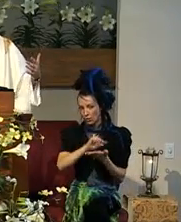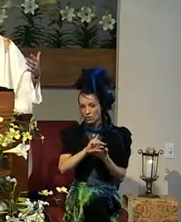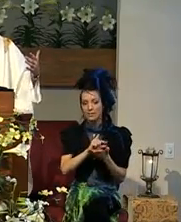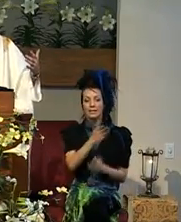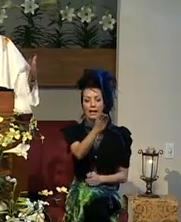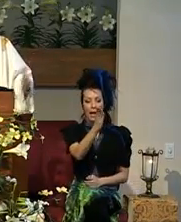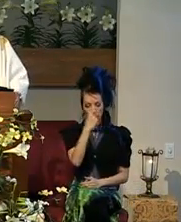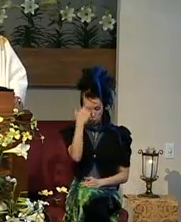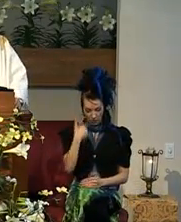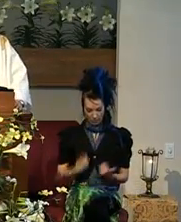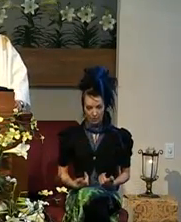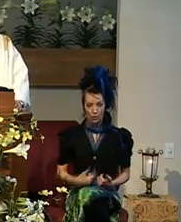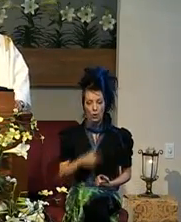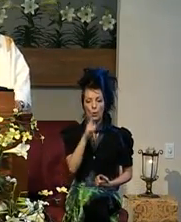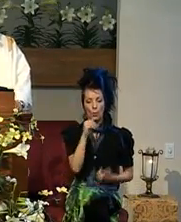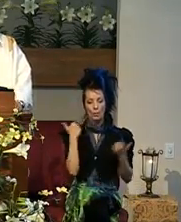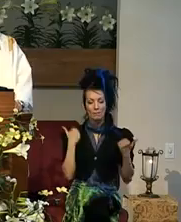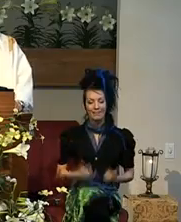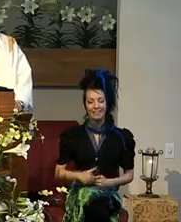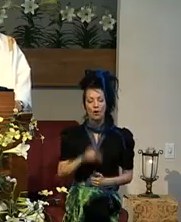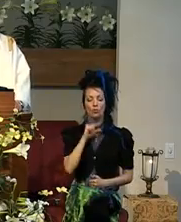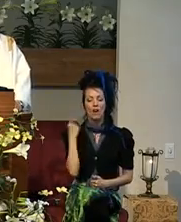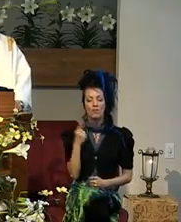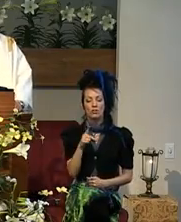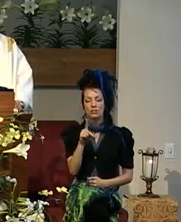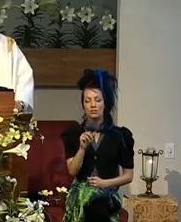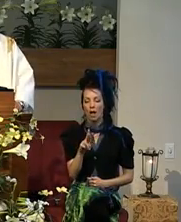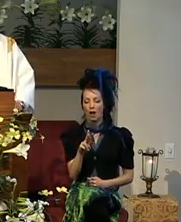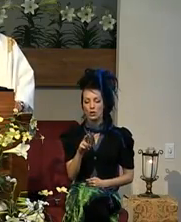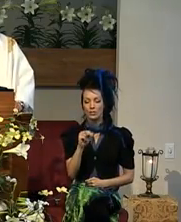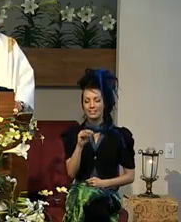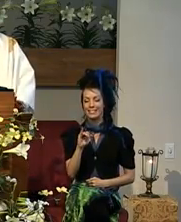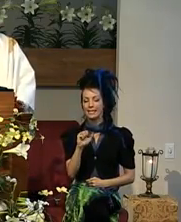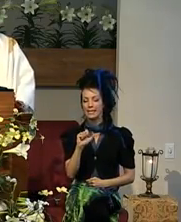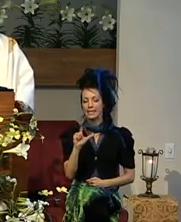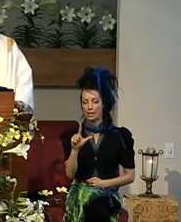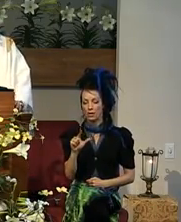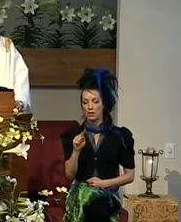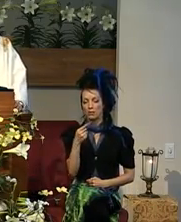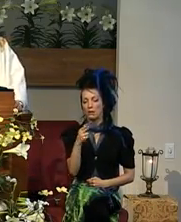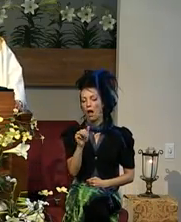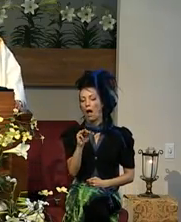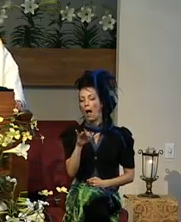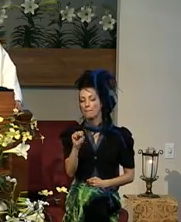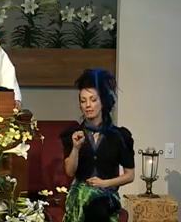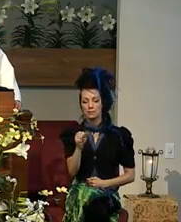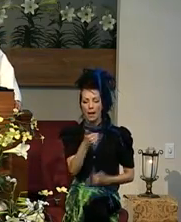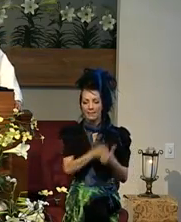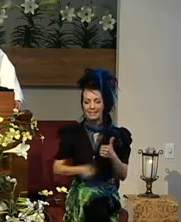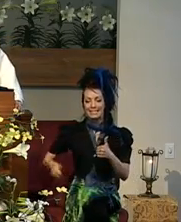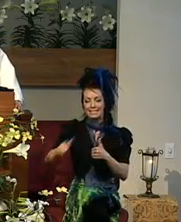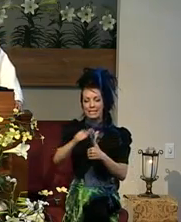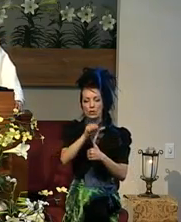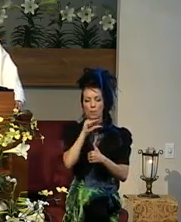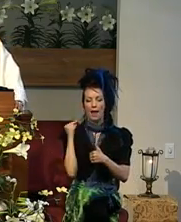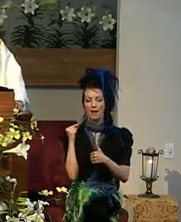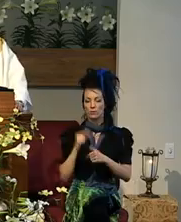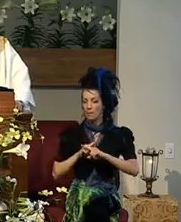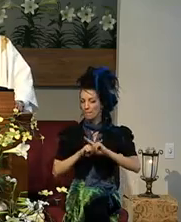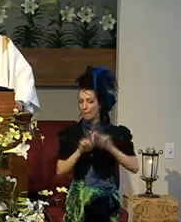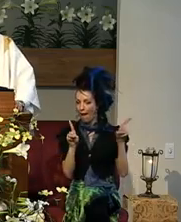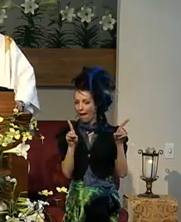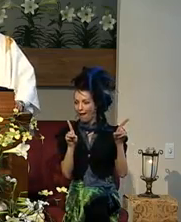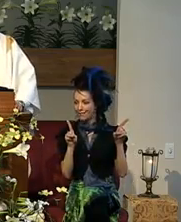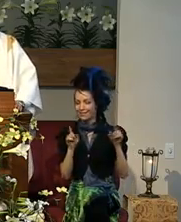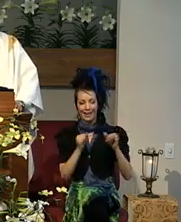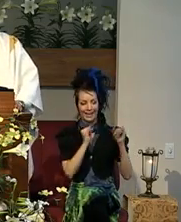directly to me. My name is Reverend Dr. Neil Thomas. I'm the senior pastor of our congregation. But along with every single person that surrounds you in this sanctuary this